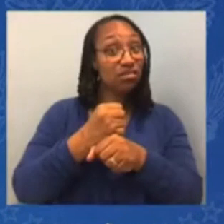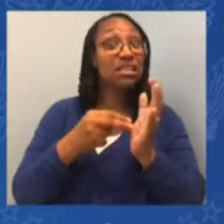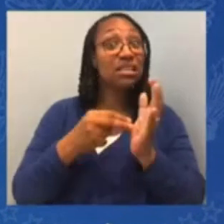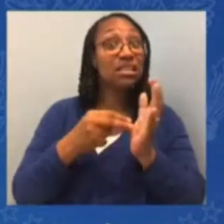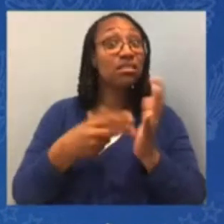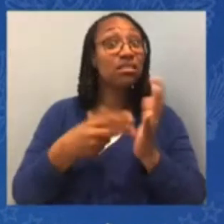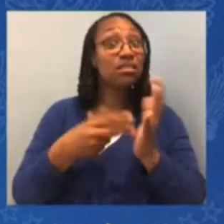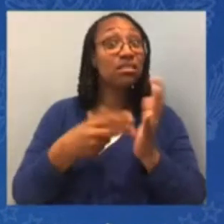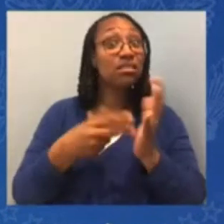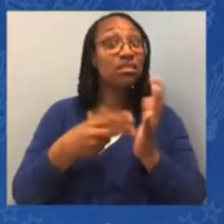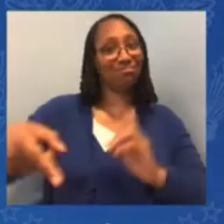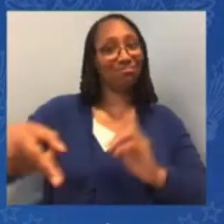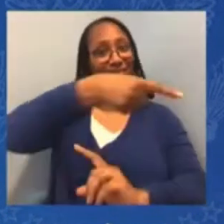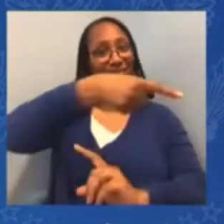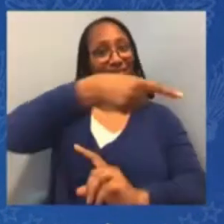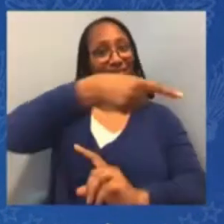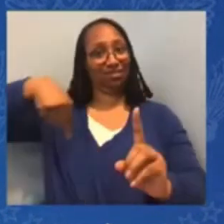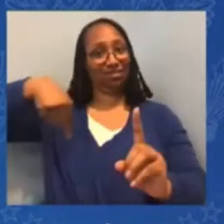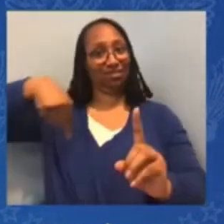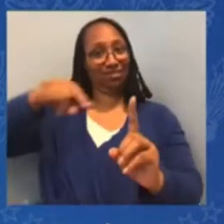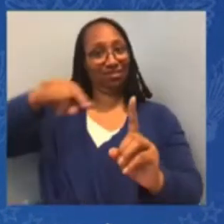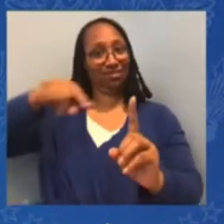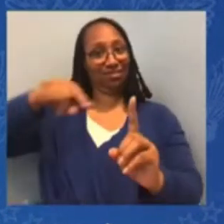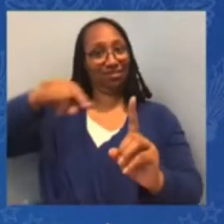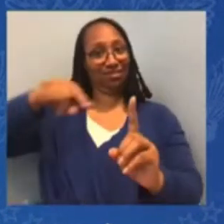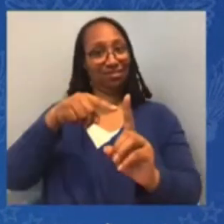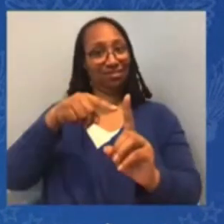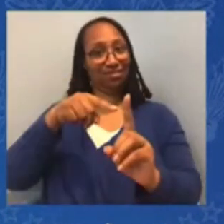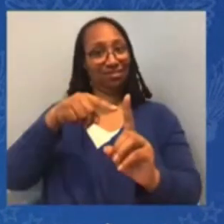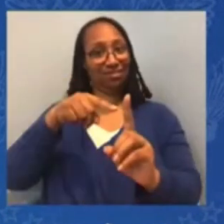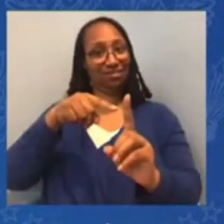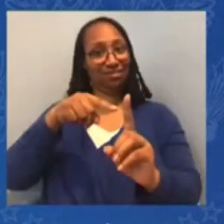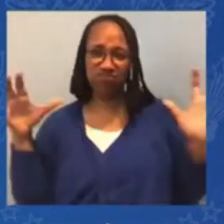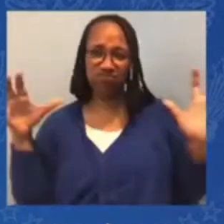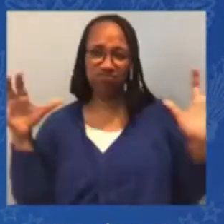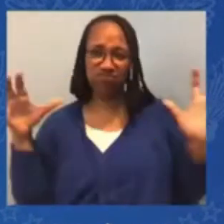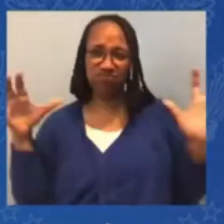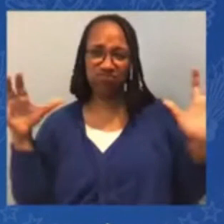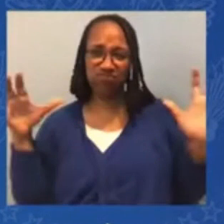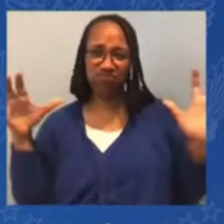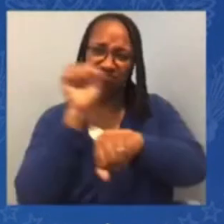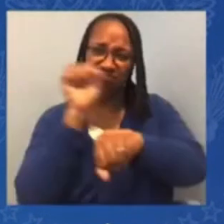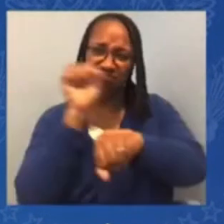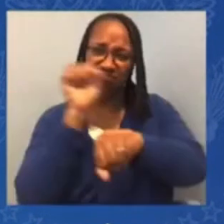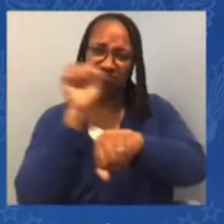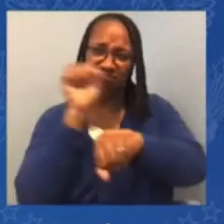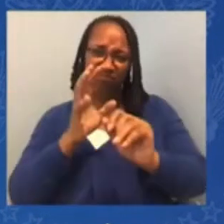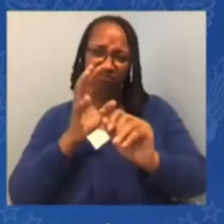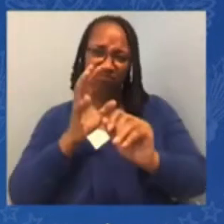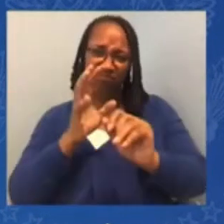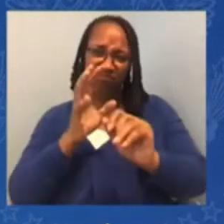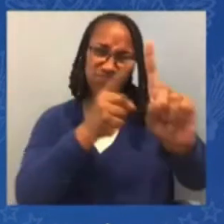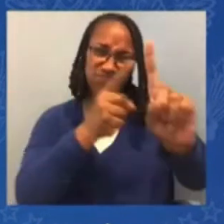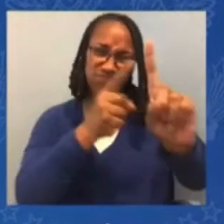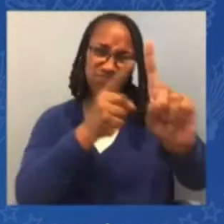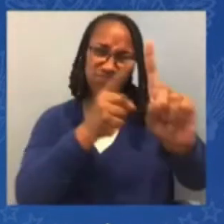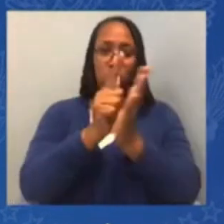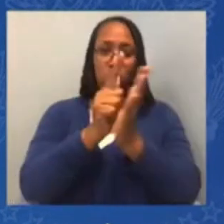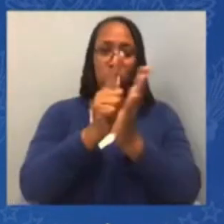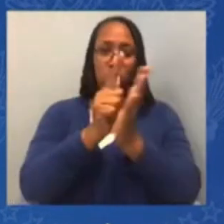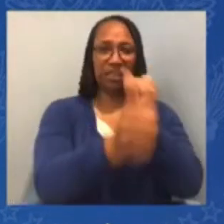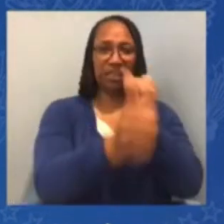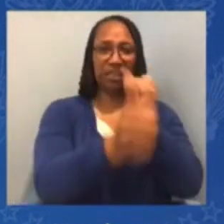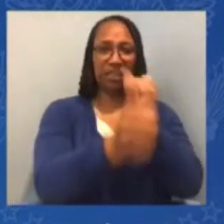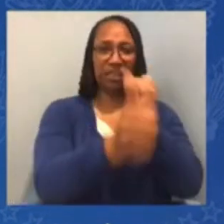our laws to make our communities and our kids safer from gun violence. And that opportunity